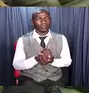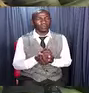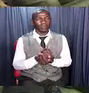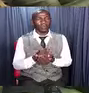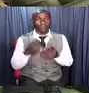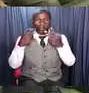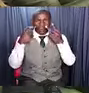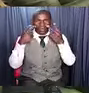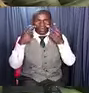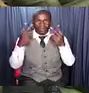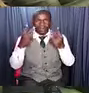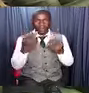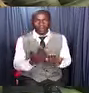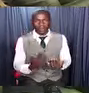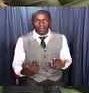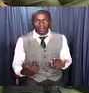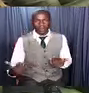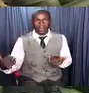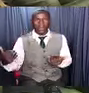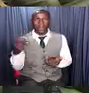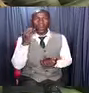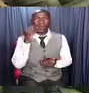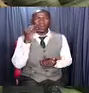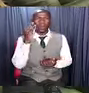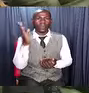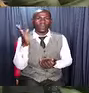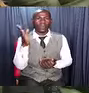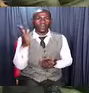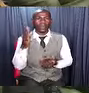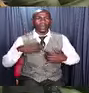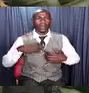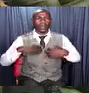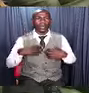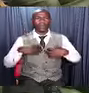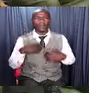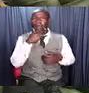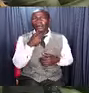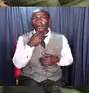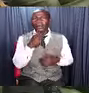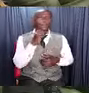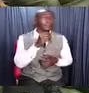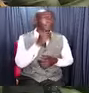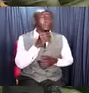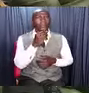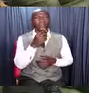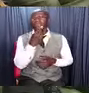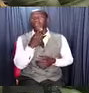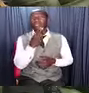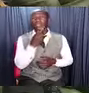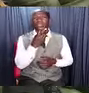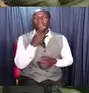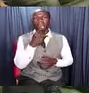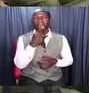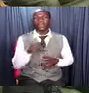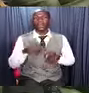Ndio utaona hata mwana nyumbani. That's why you'll see even a lad at home. Furaha tu baba, daddy. That's the happiness of the daddy. Nenda